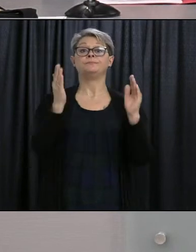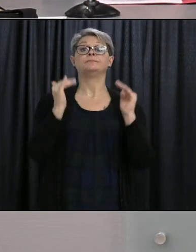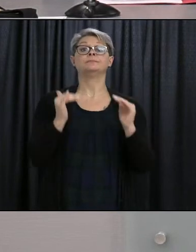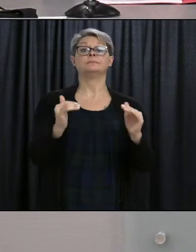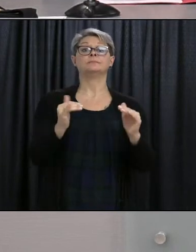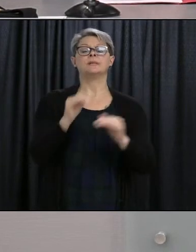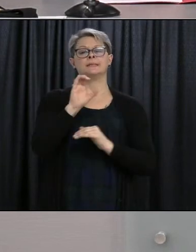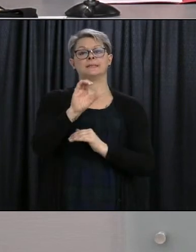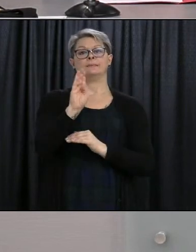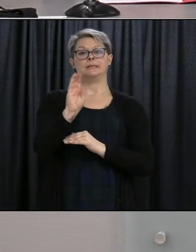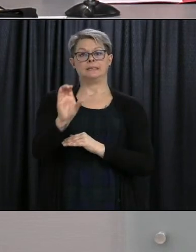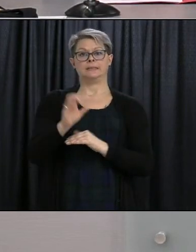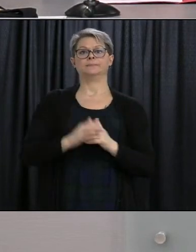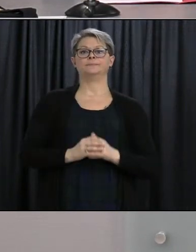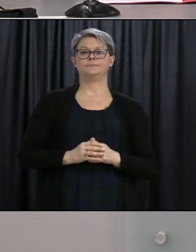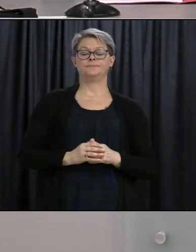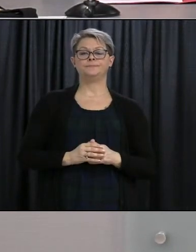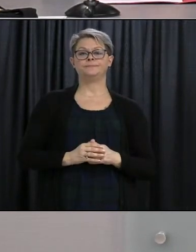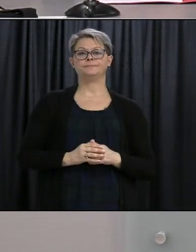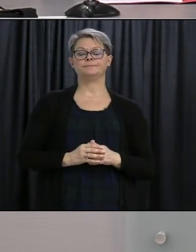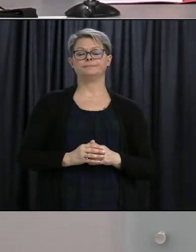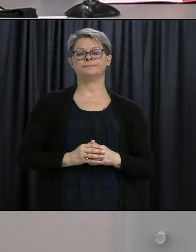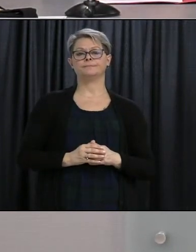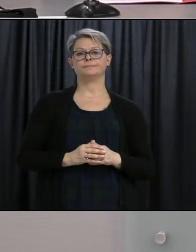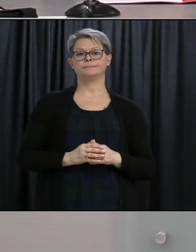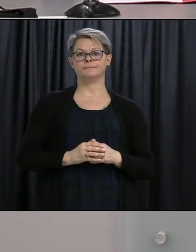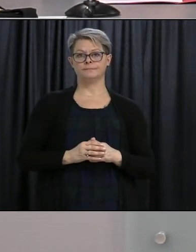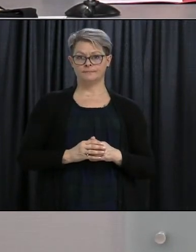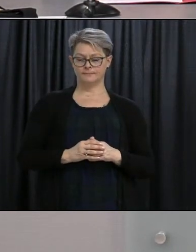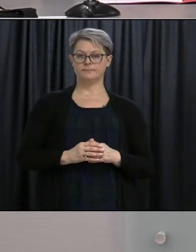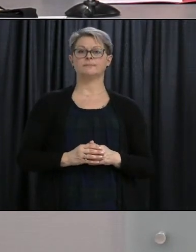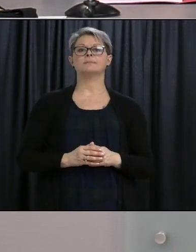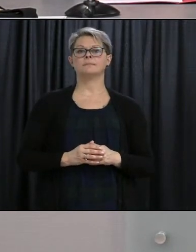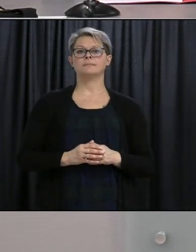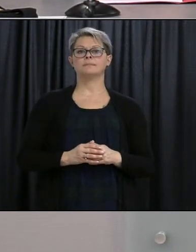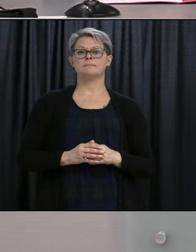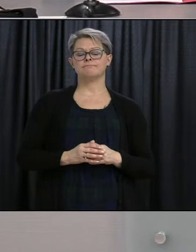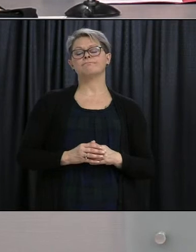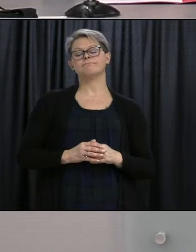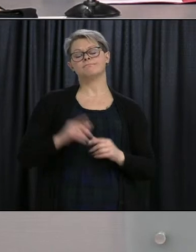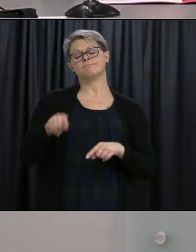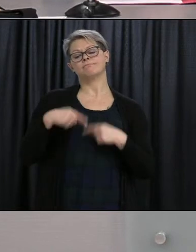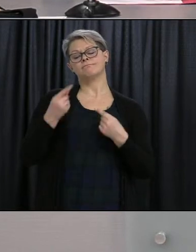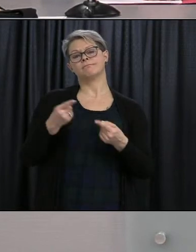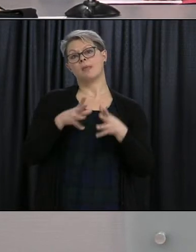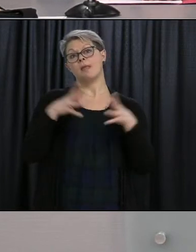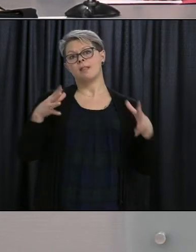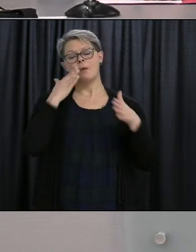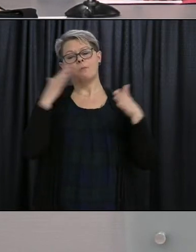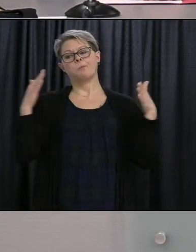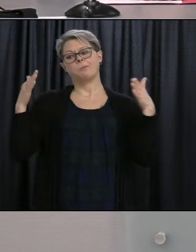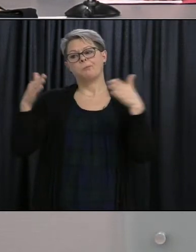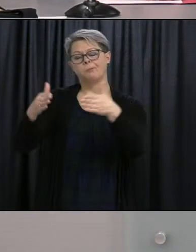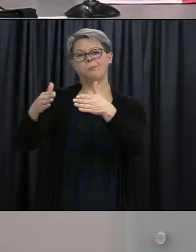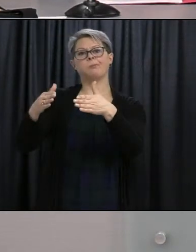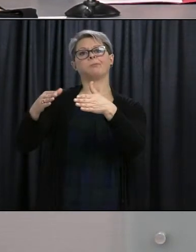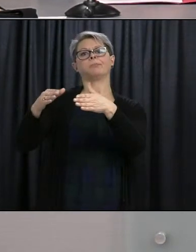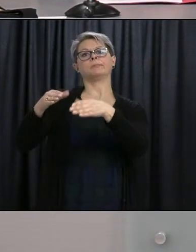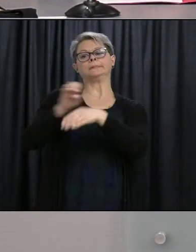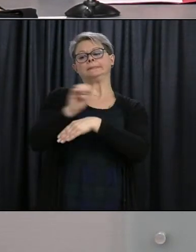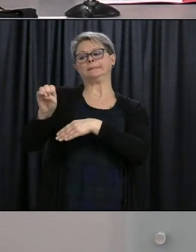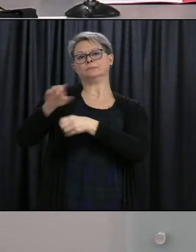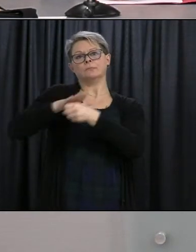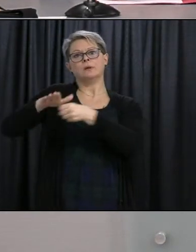with CBC. Please go ahead. There has been a lot of focus on Mount Pearl and kind of the Metro St. John's area. Are